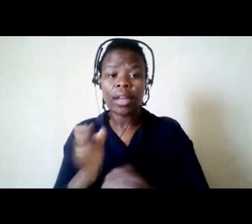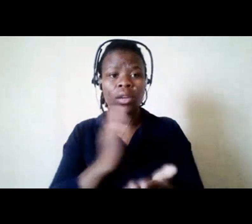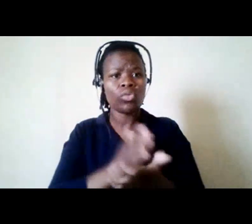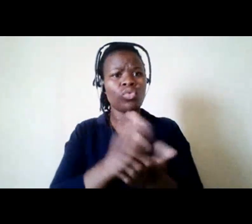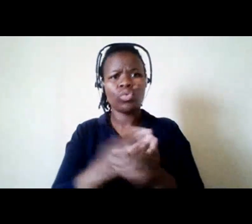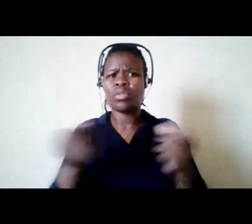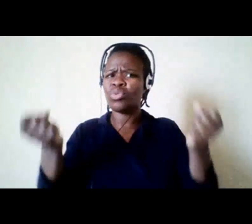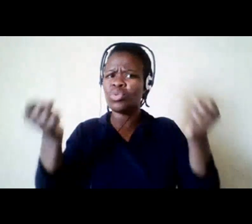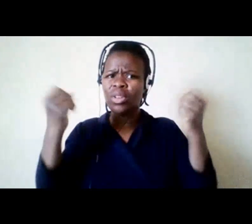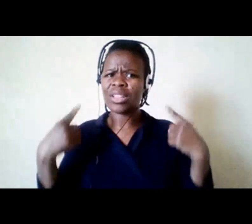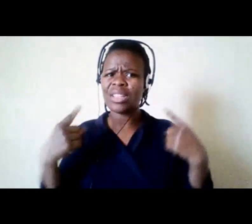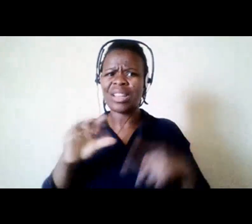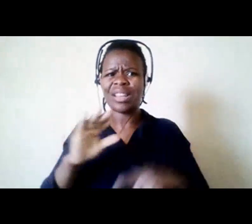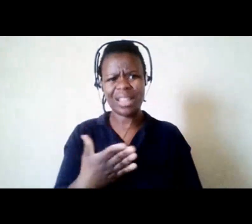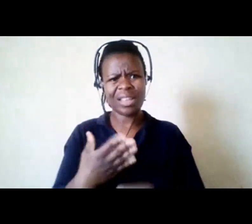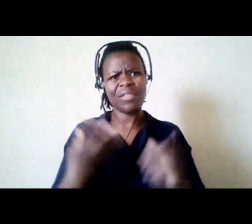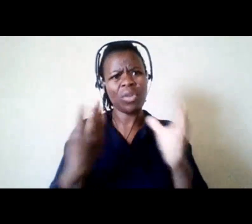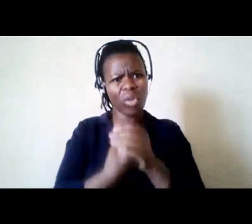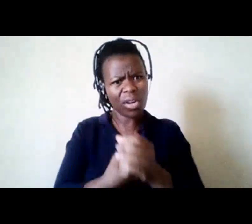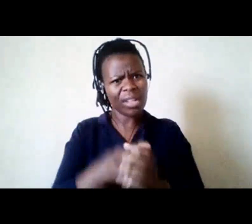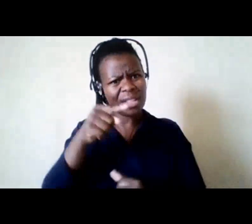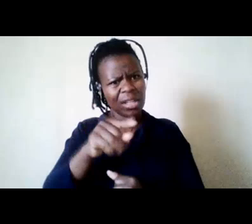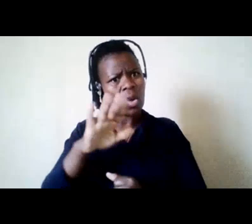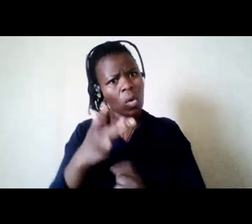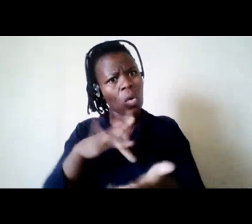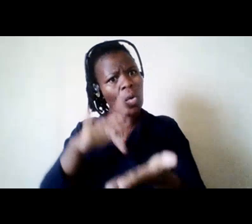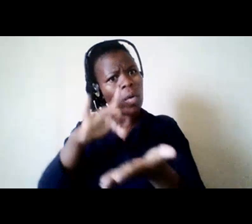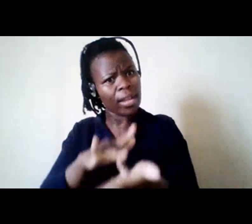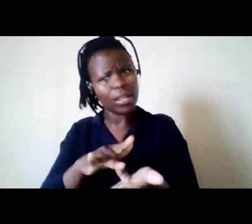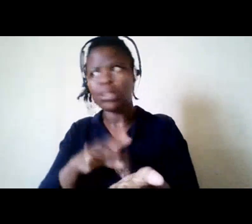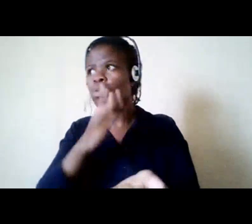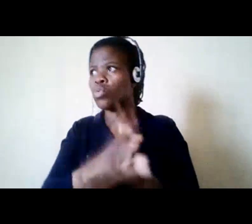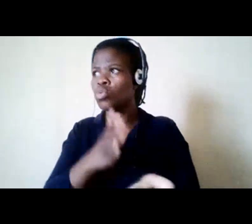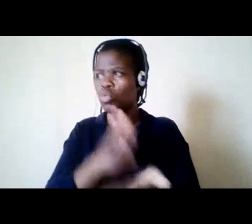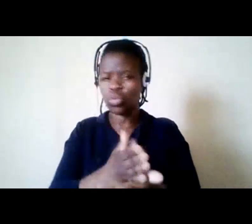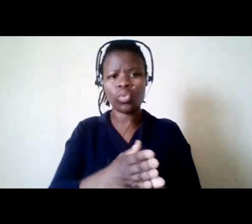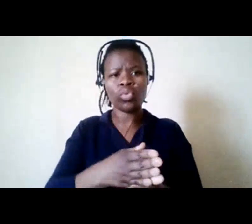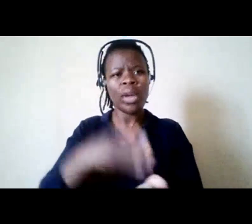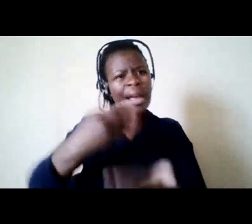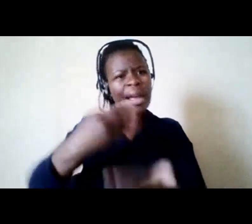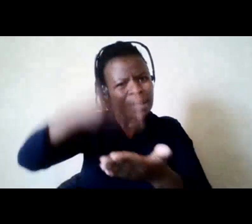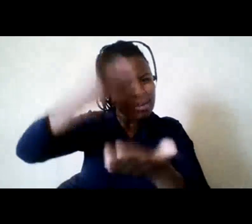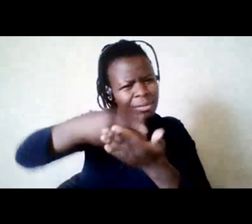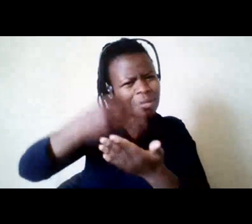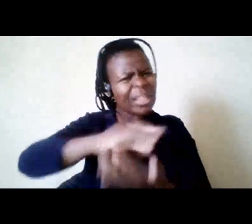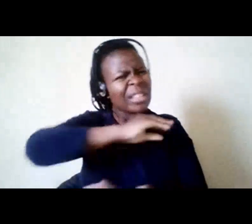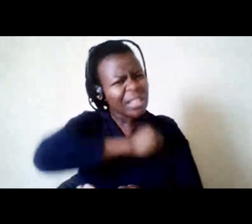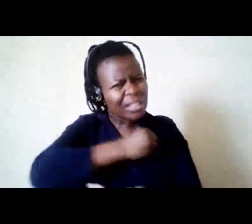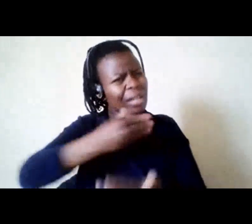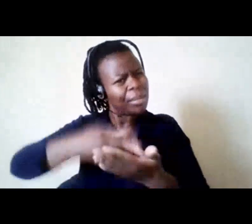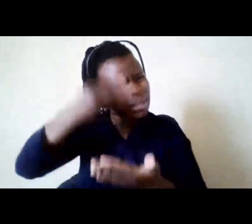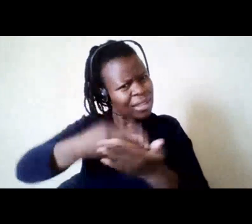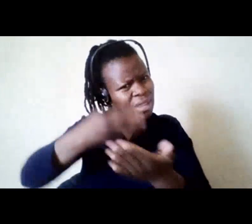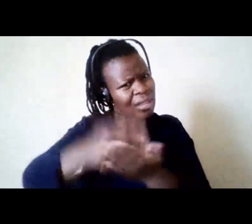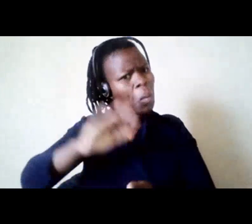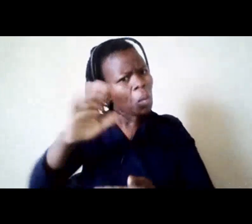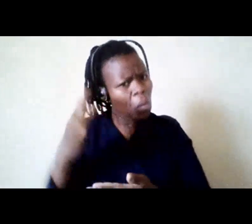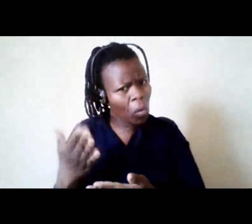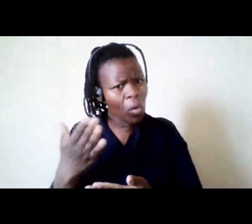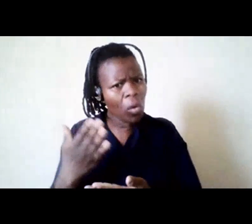understand if these organization or agencies, they went to study the disability studies, or are